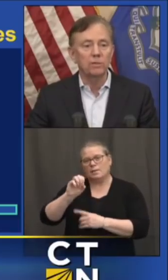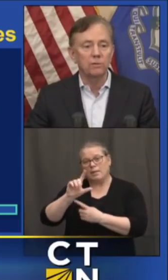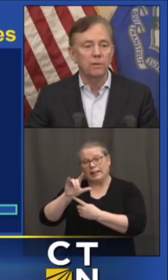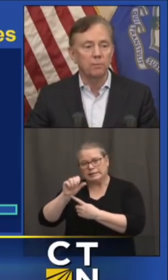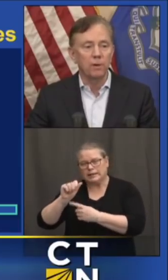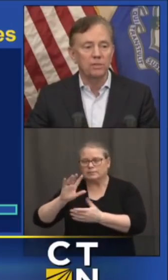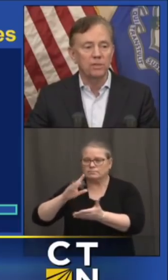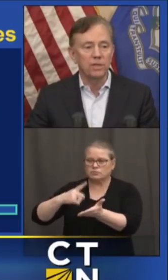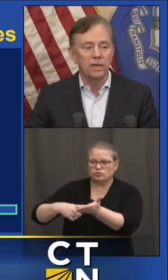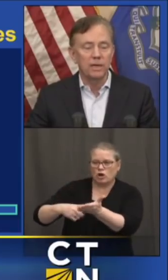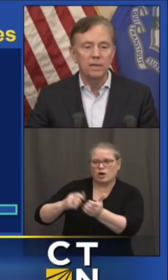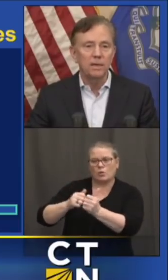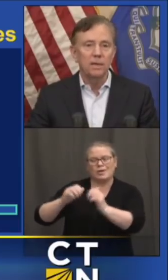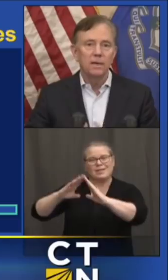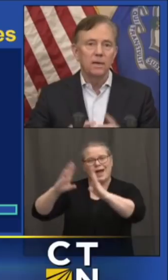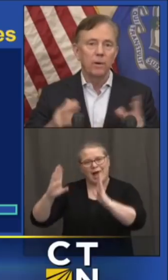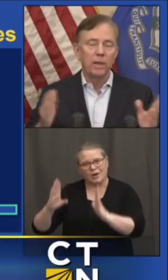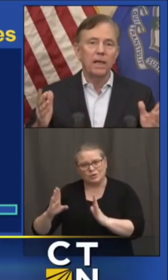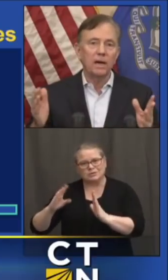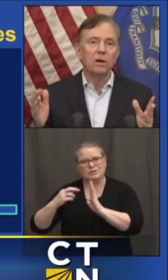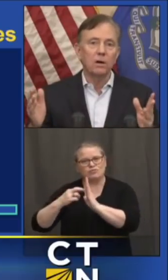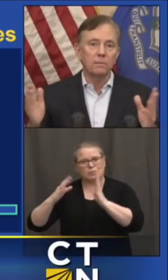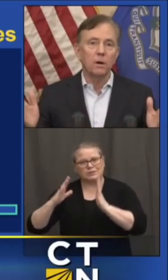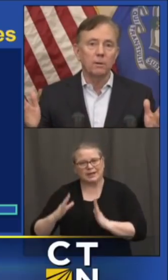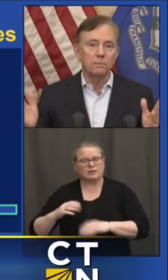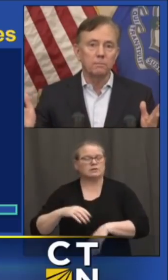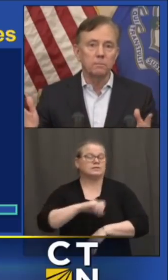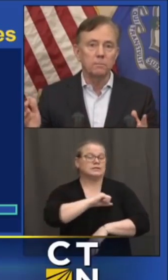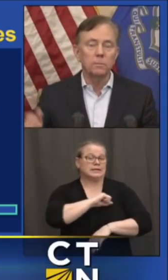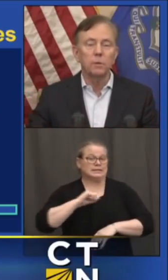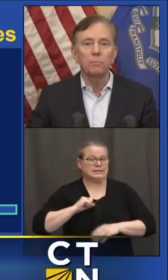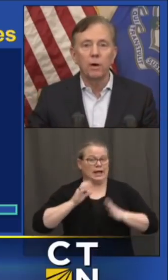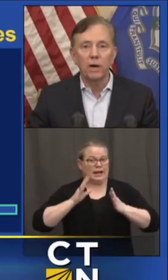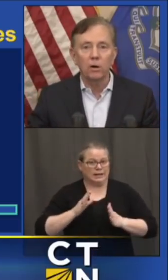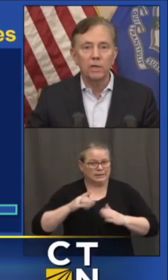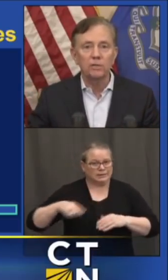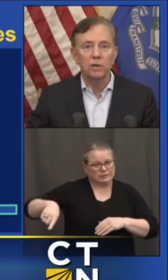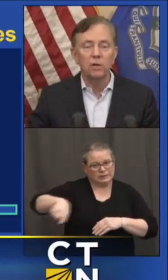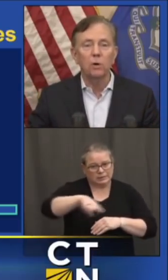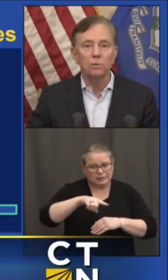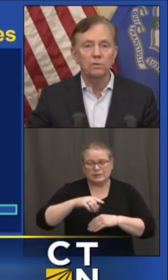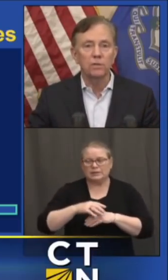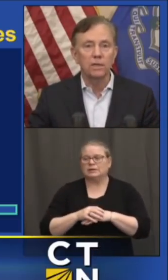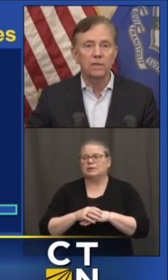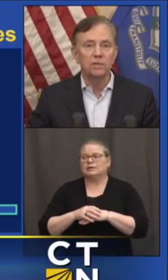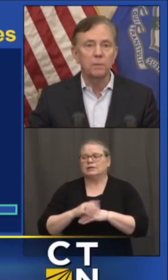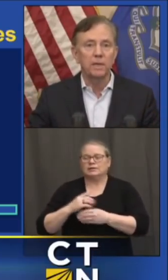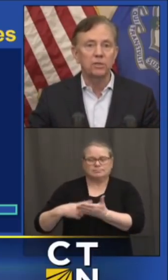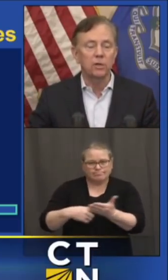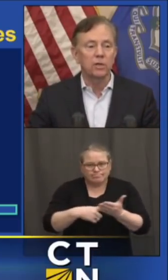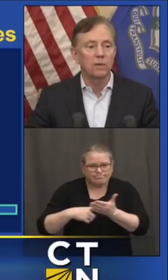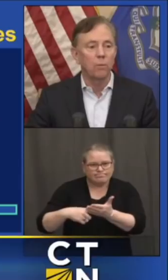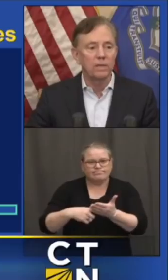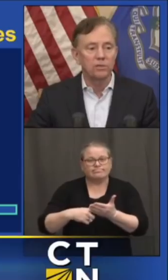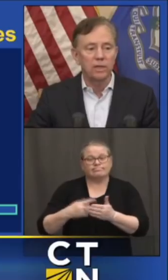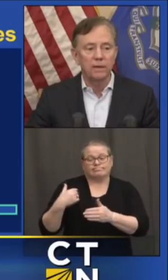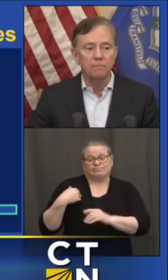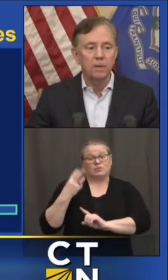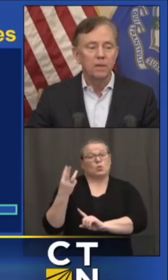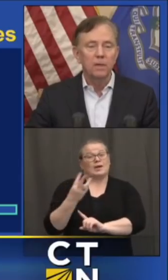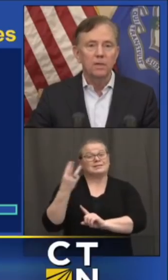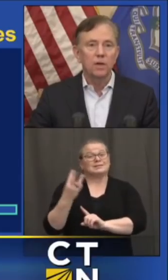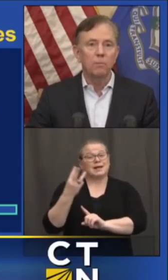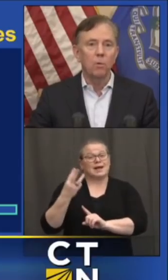some questions from the press today. We laid out our priorities, our goals in a speech on